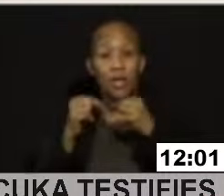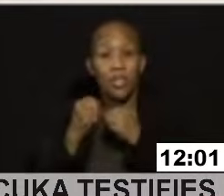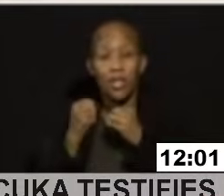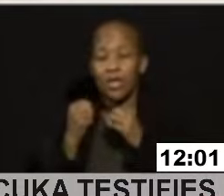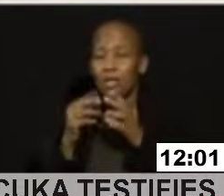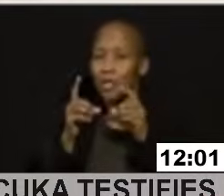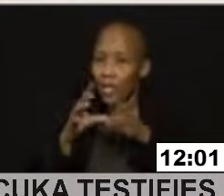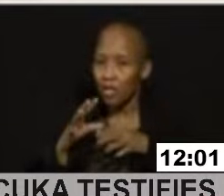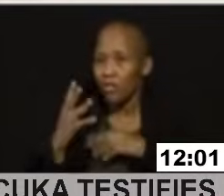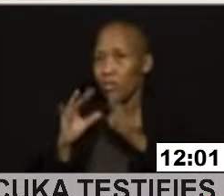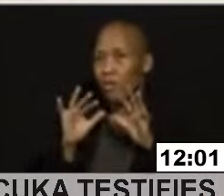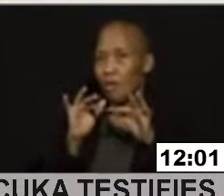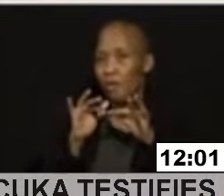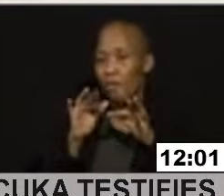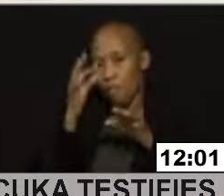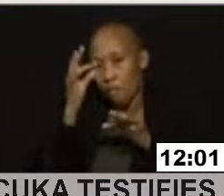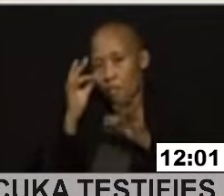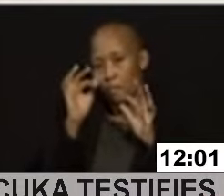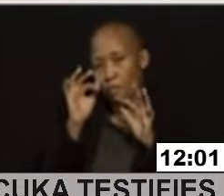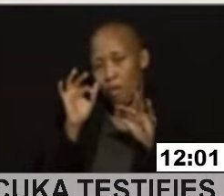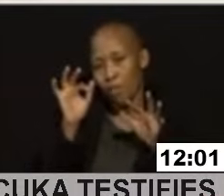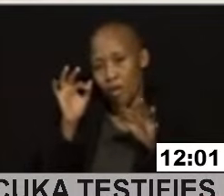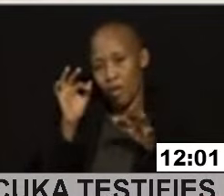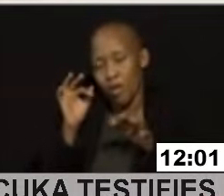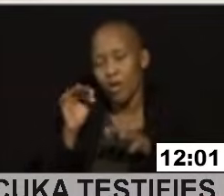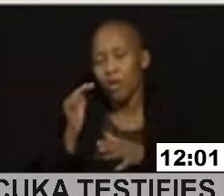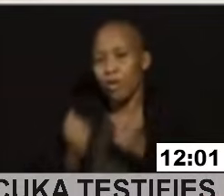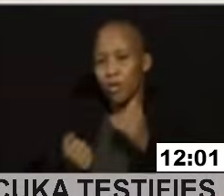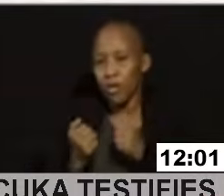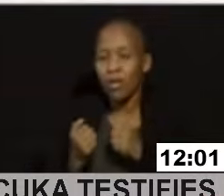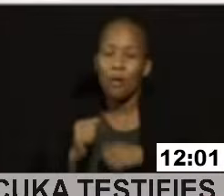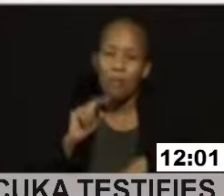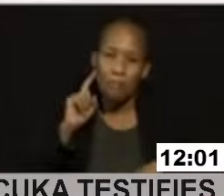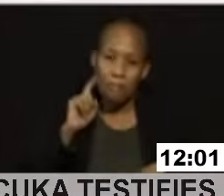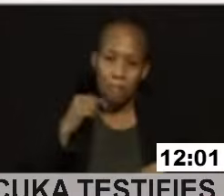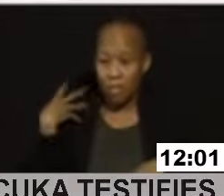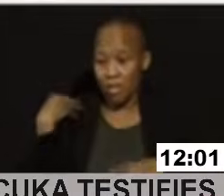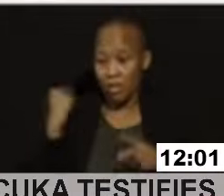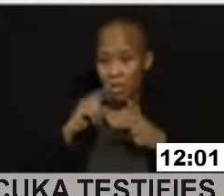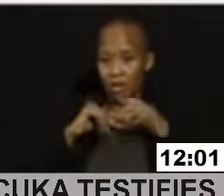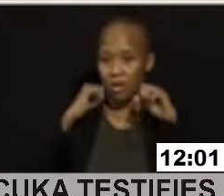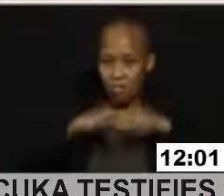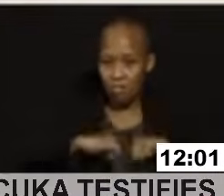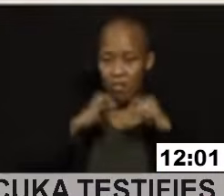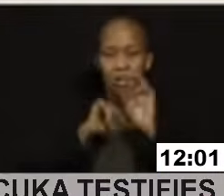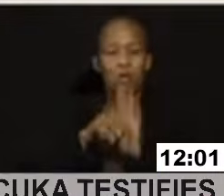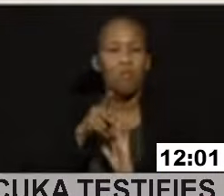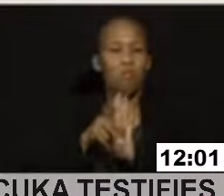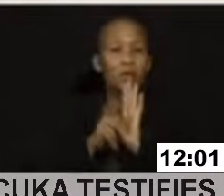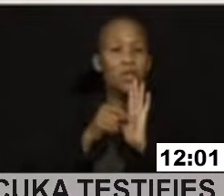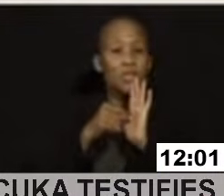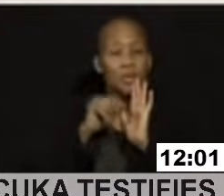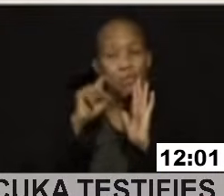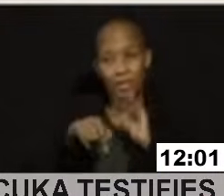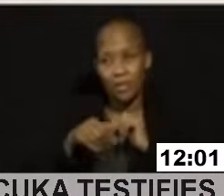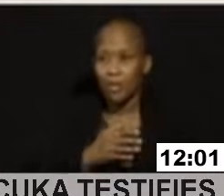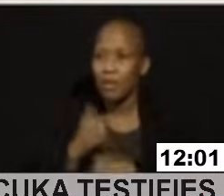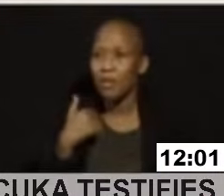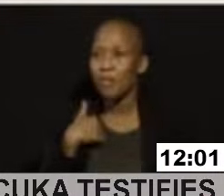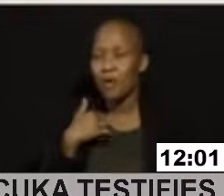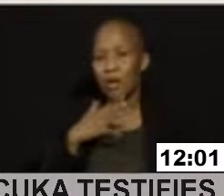Prosecutions and the Minister must agree on policy. That's correct. And am I to understand that doesn't amount